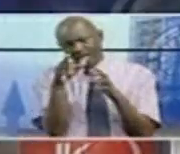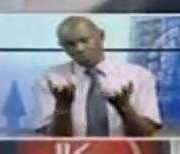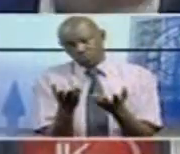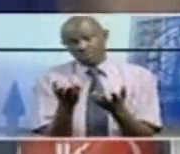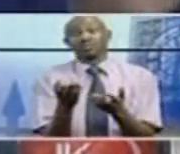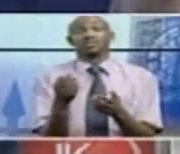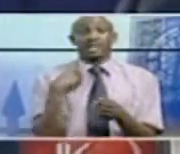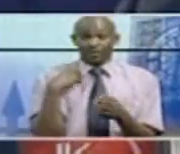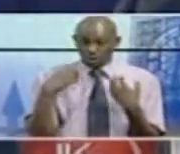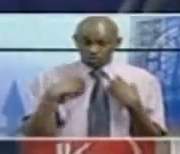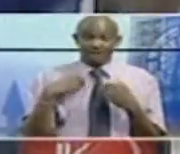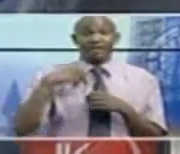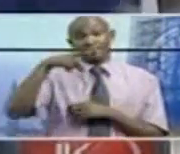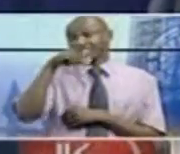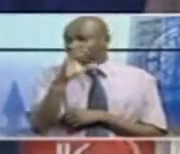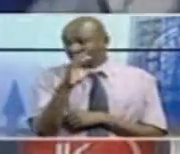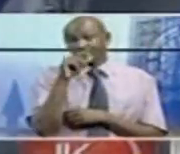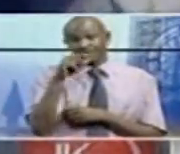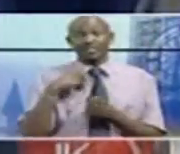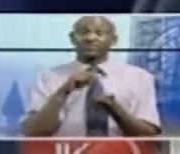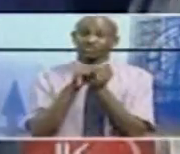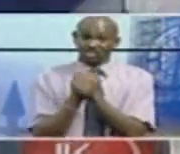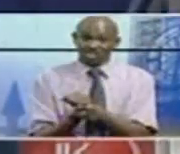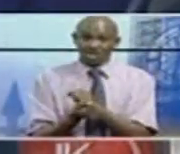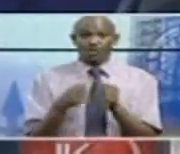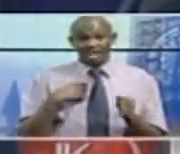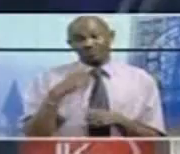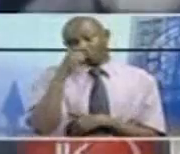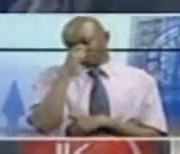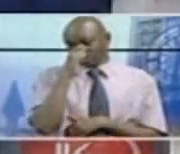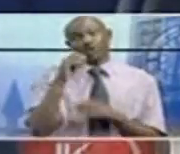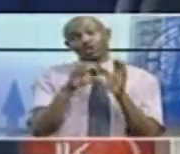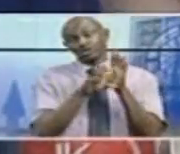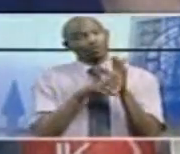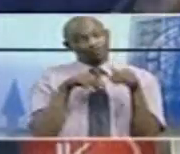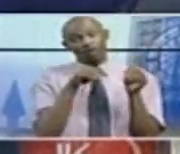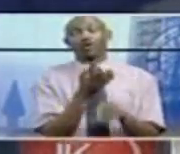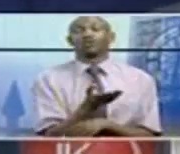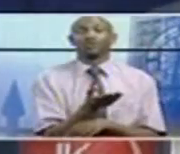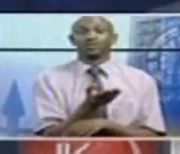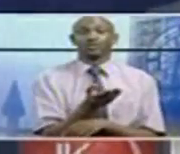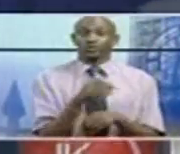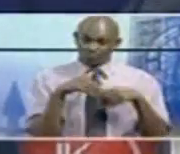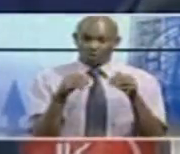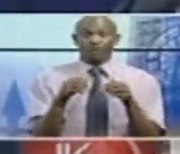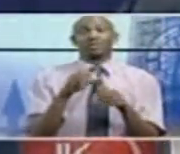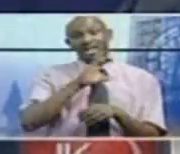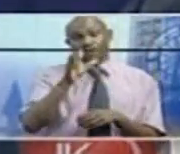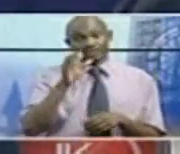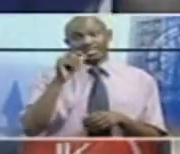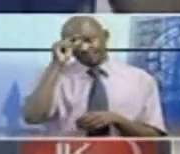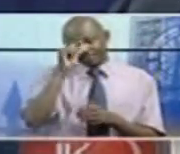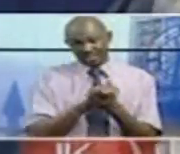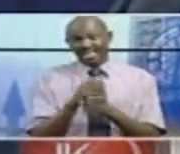Number two, the provincial administration must be reformed as per the wishes of the constitution to accord with the county governments. Number